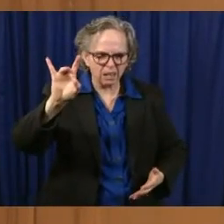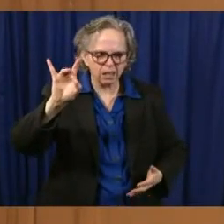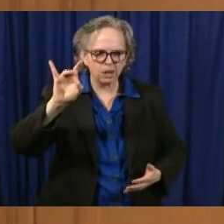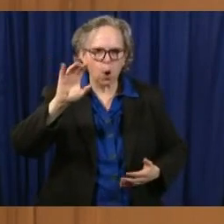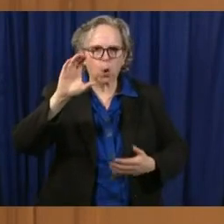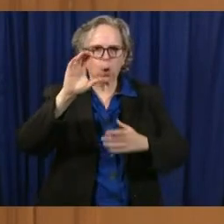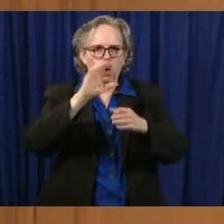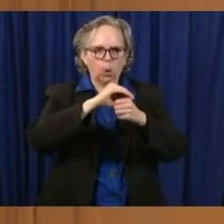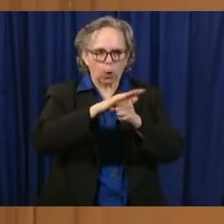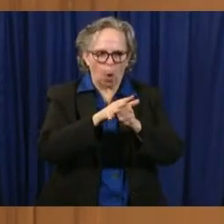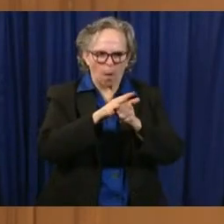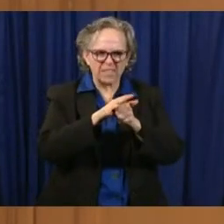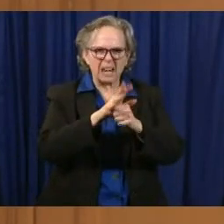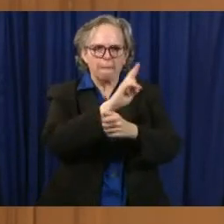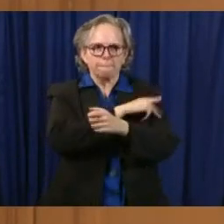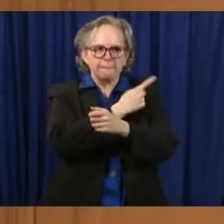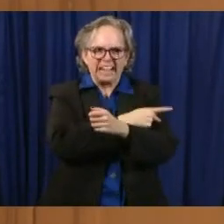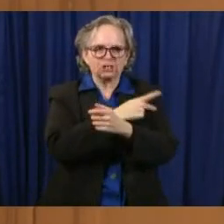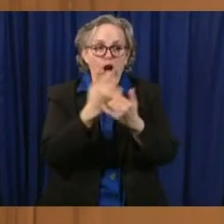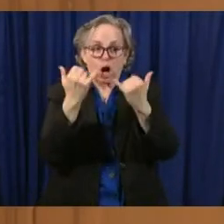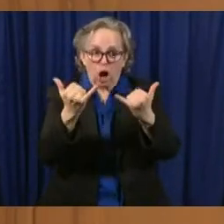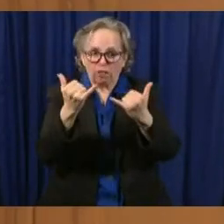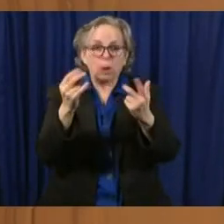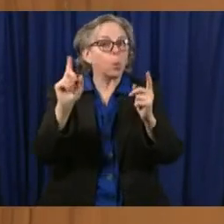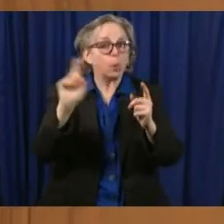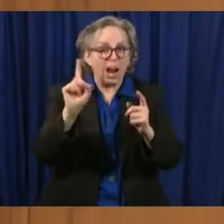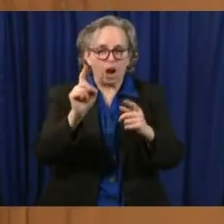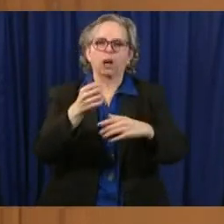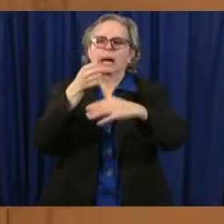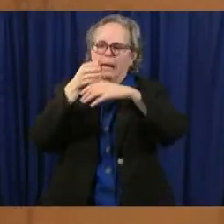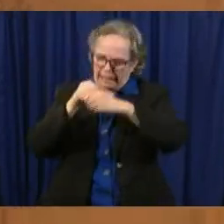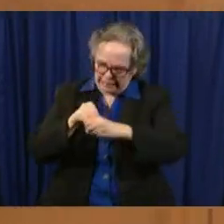currently hospitalized. Thank you. Thank you.